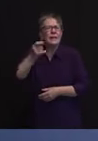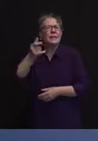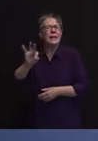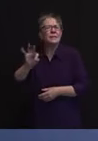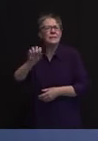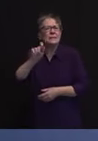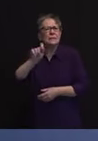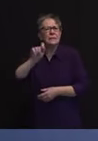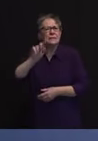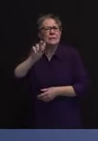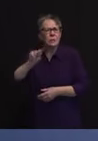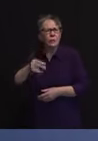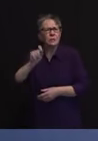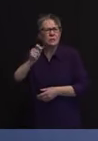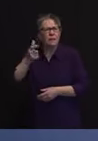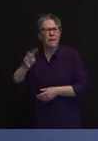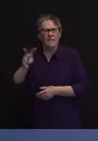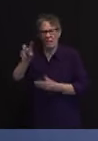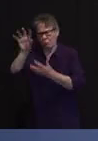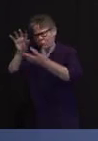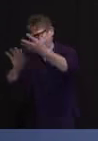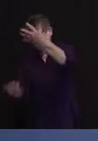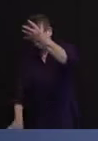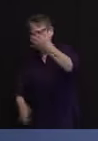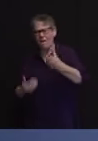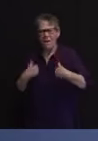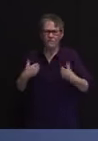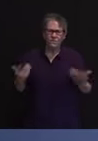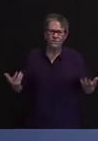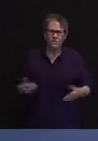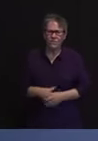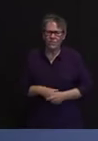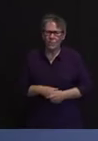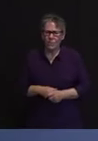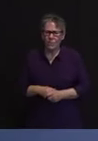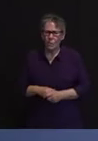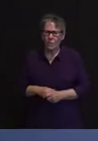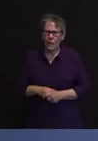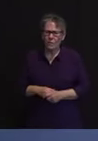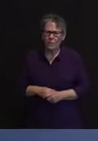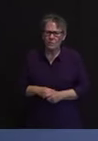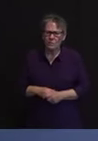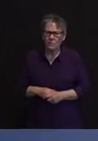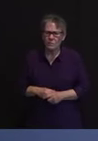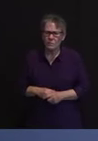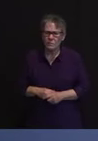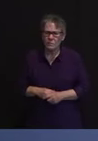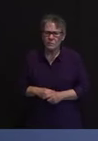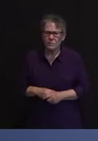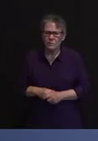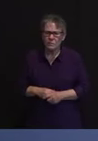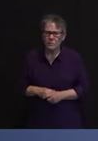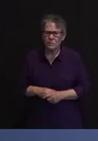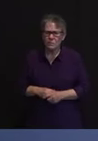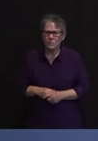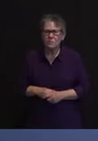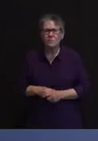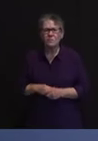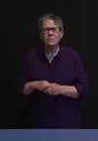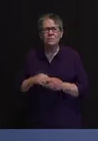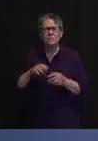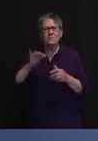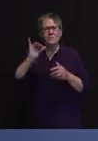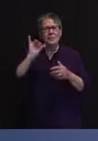have processes in place so that when those decisions do have to be made, they can